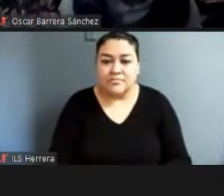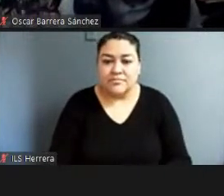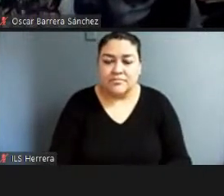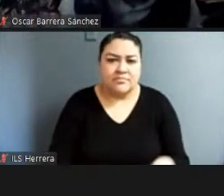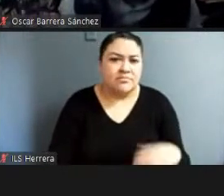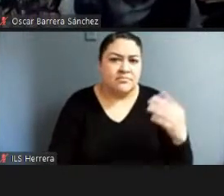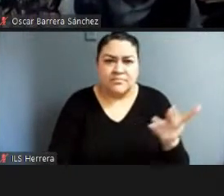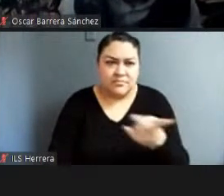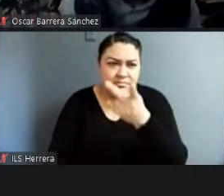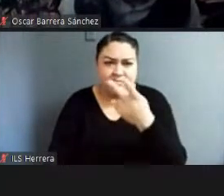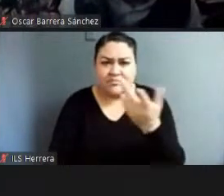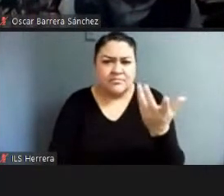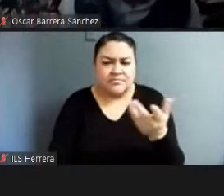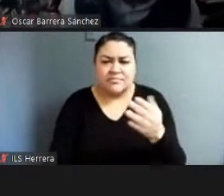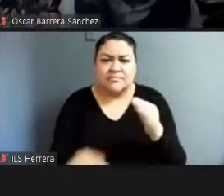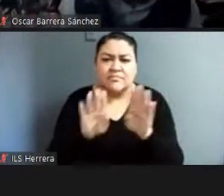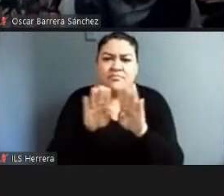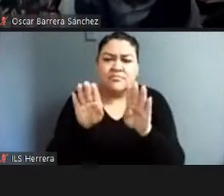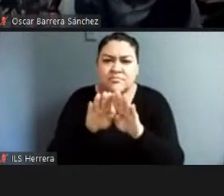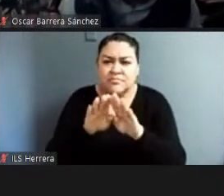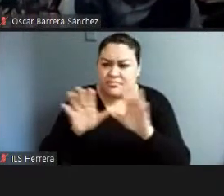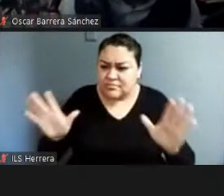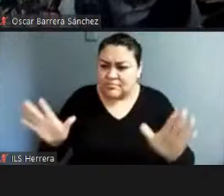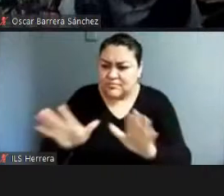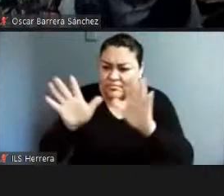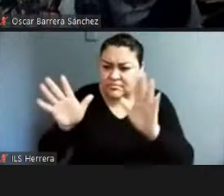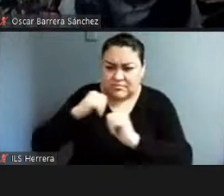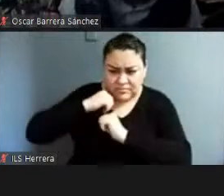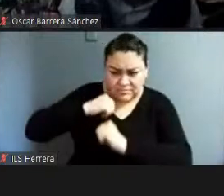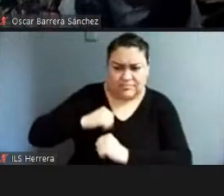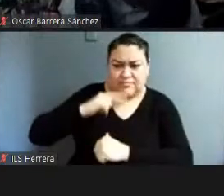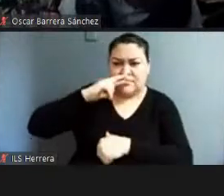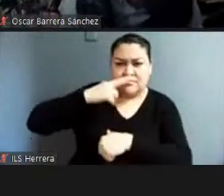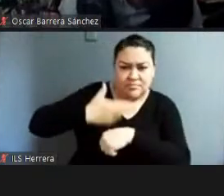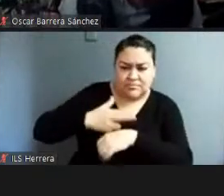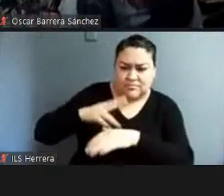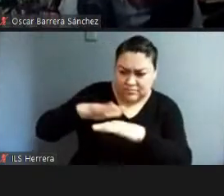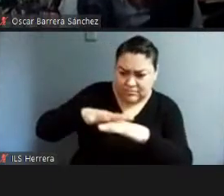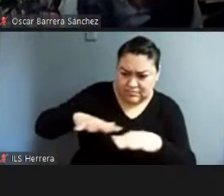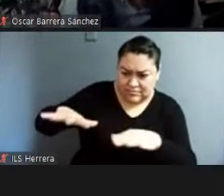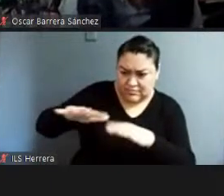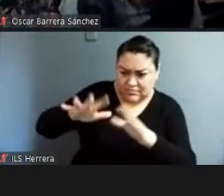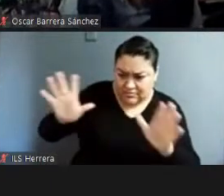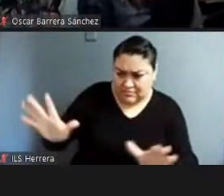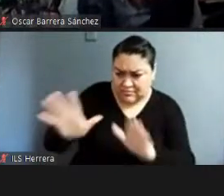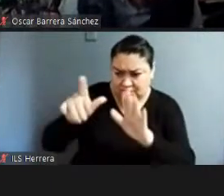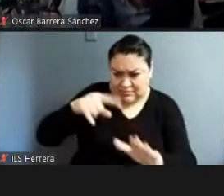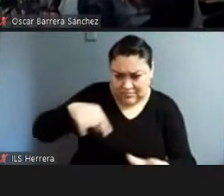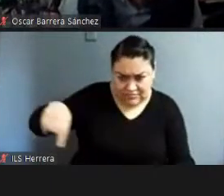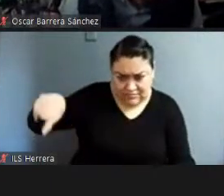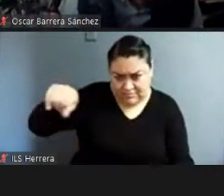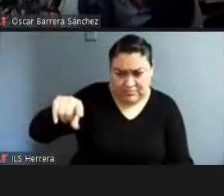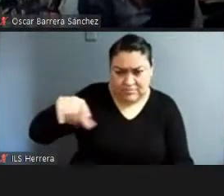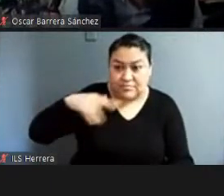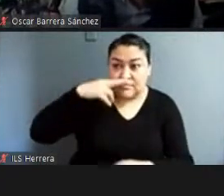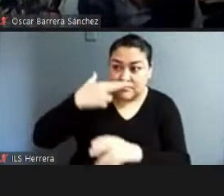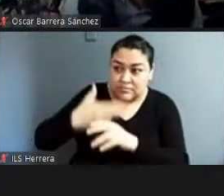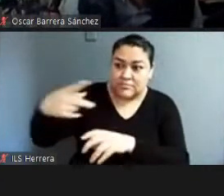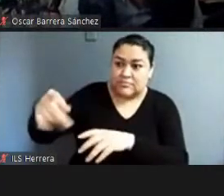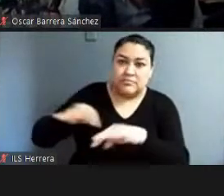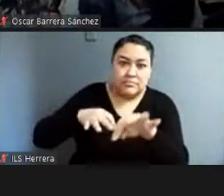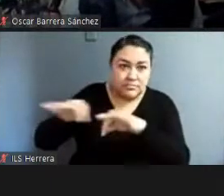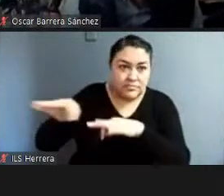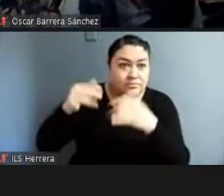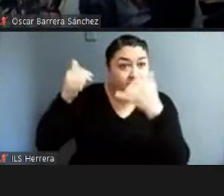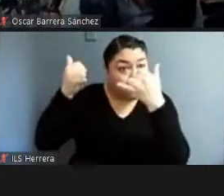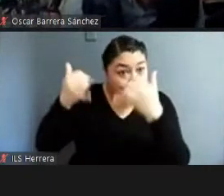motivate supervisors when they've got their own clinical workloads, they're having to teach trainees, manage